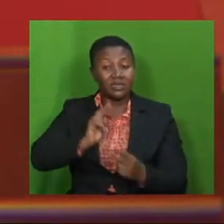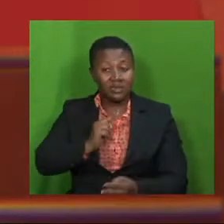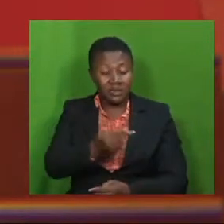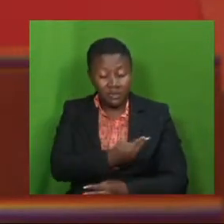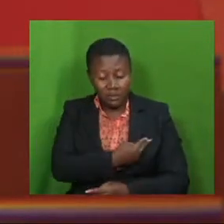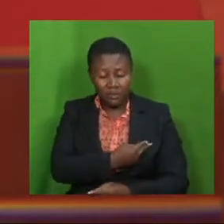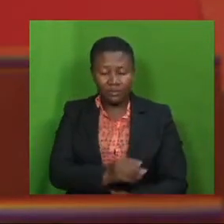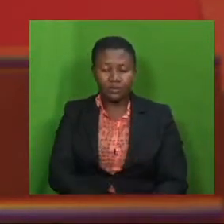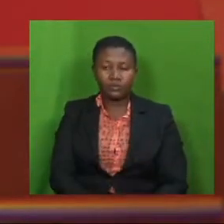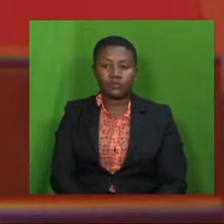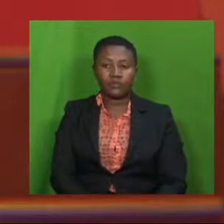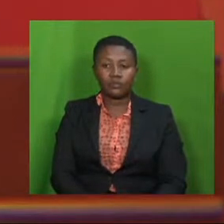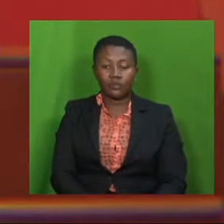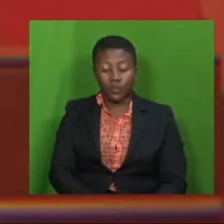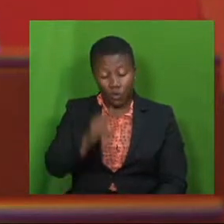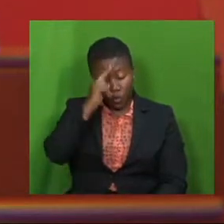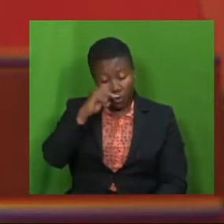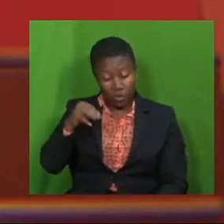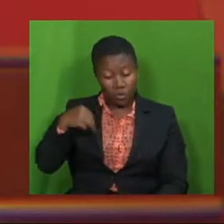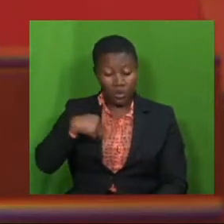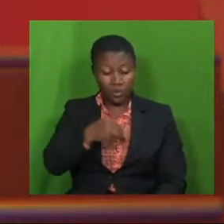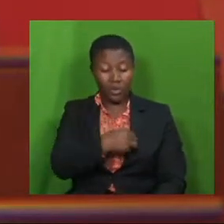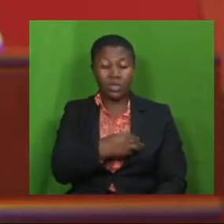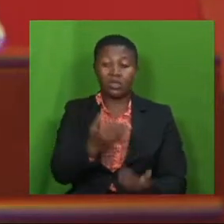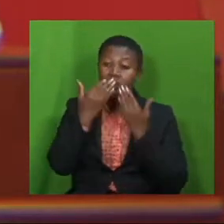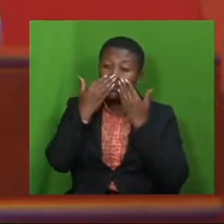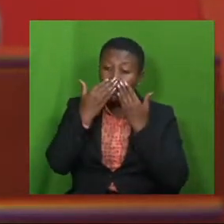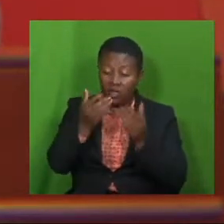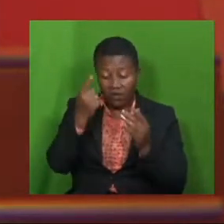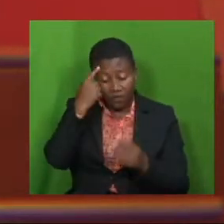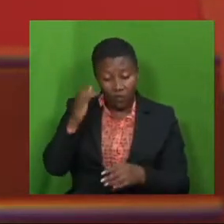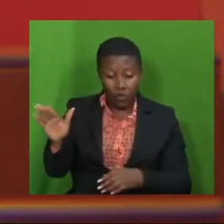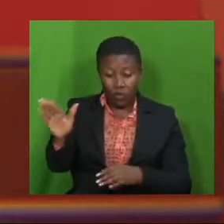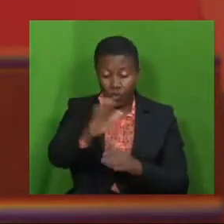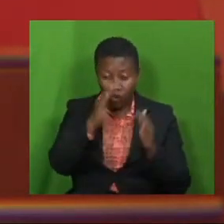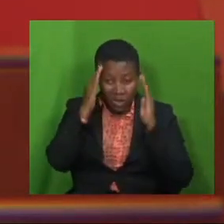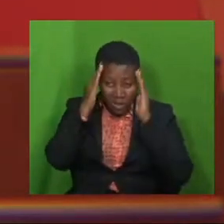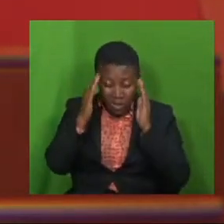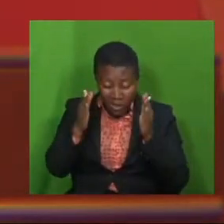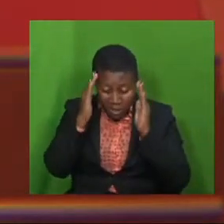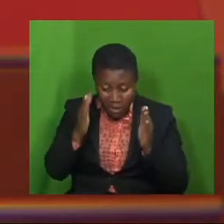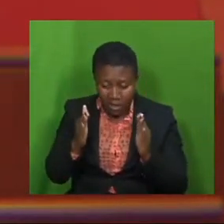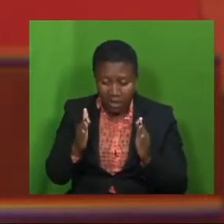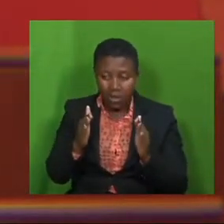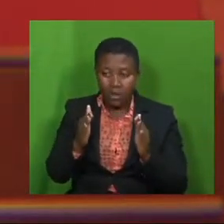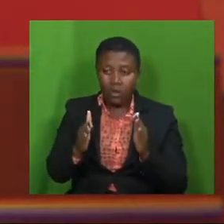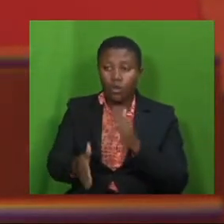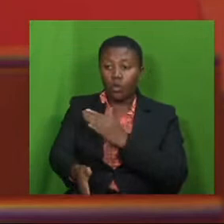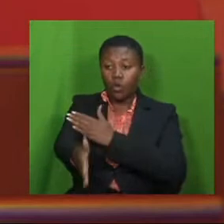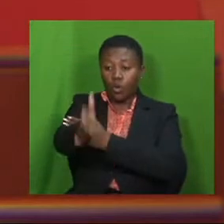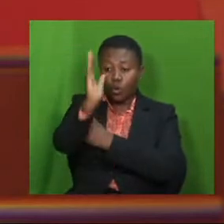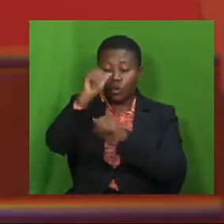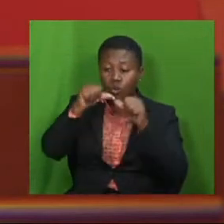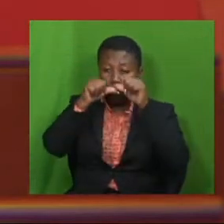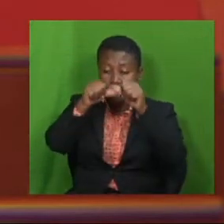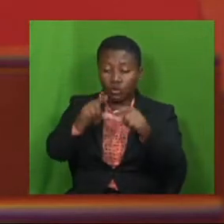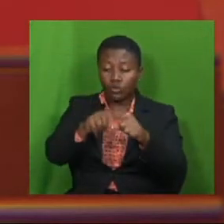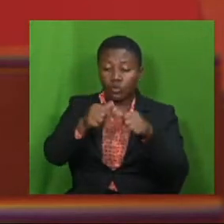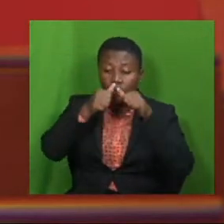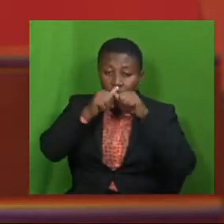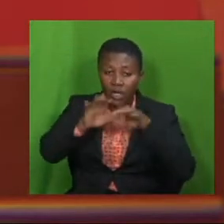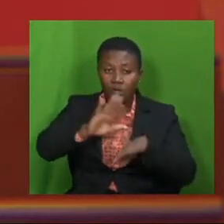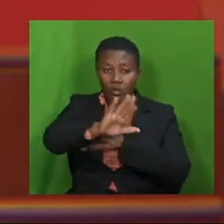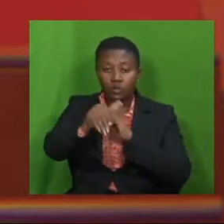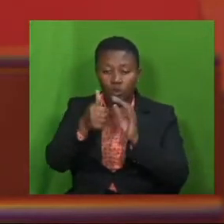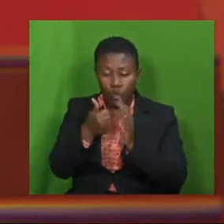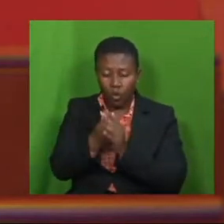members, I thank you all for your attention, and may the good Lord continue to bless us all.